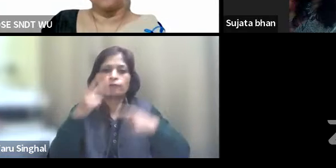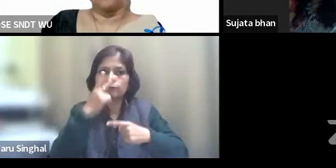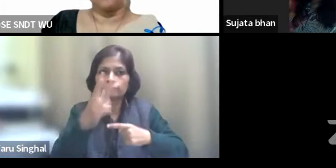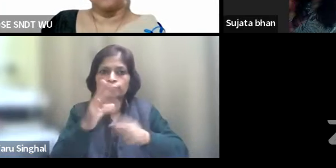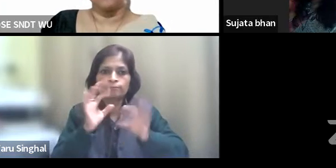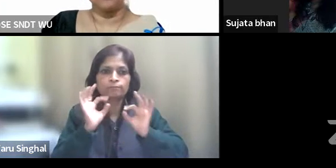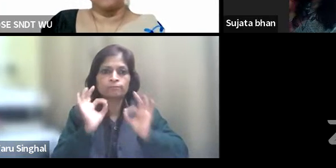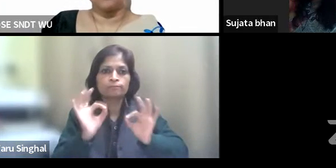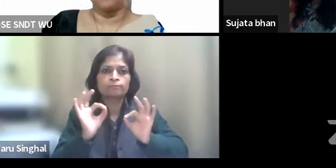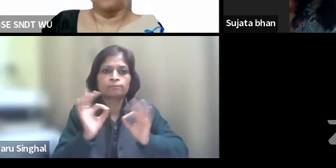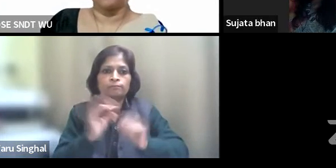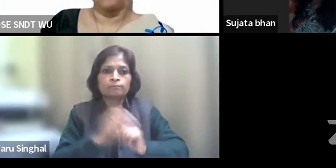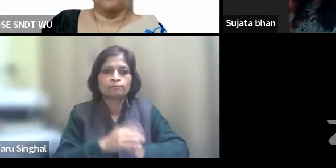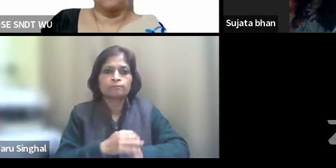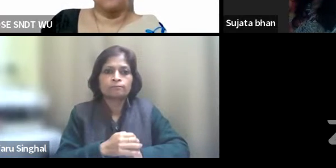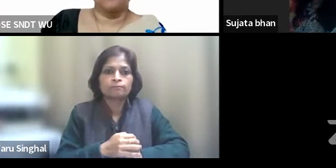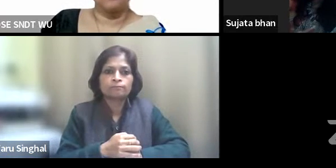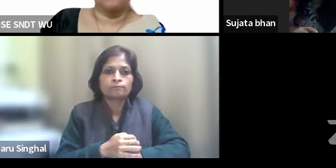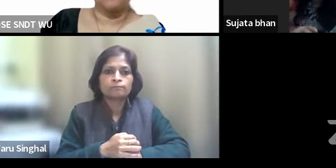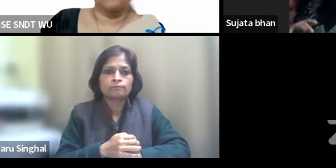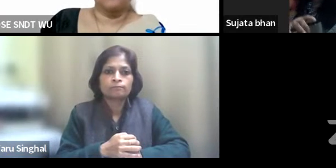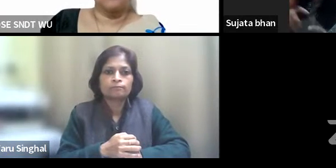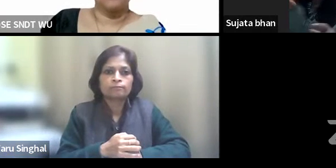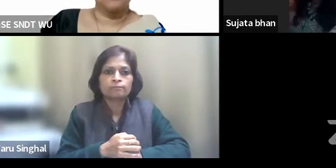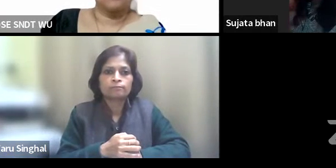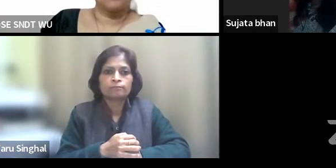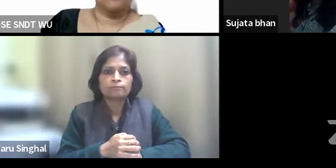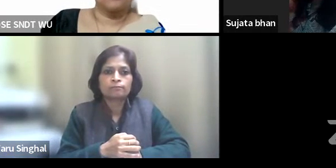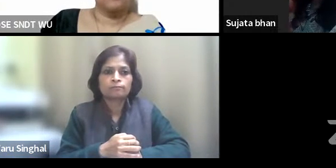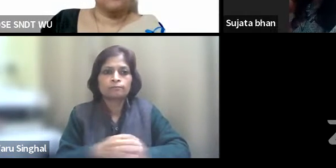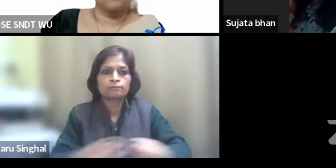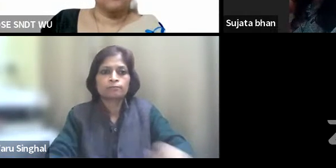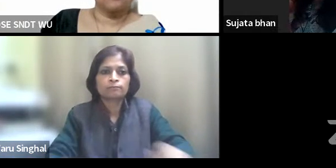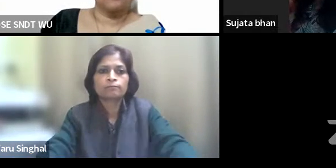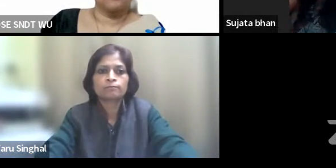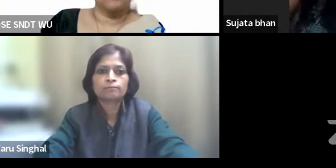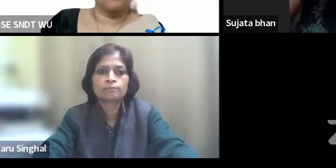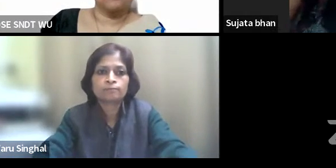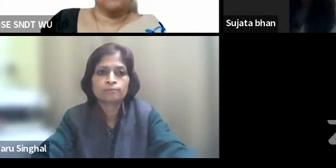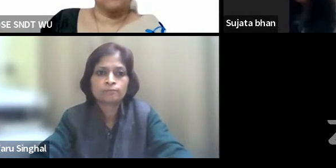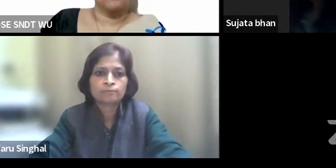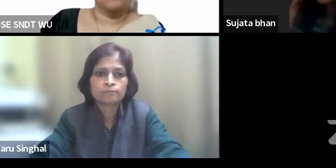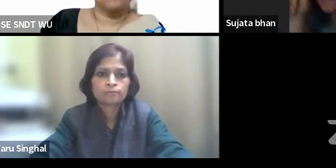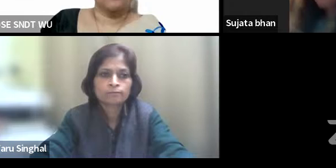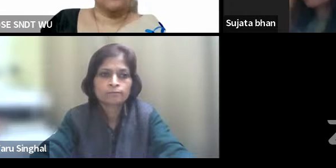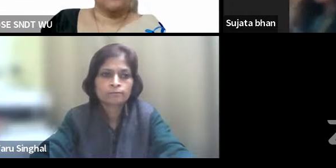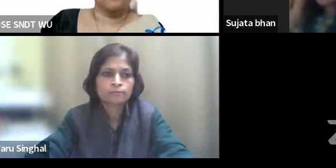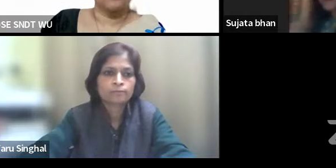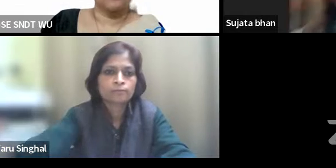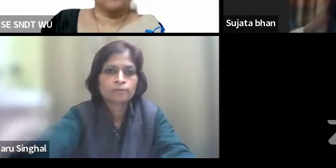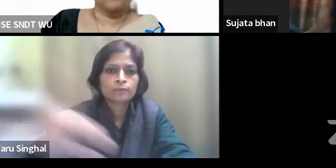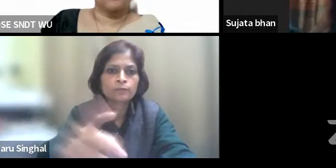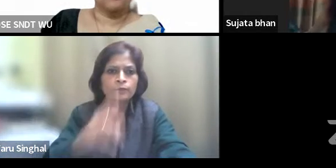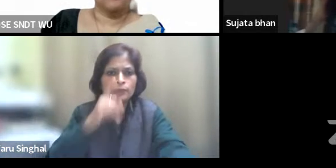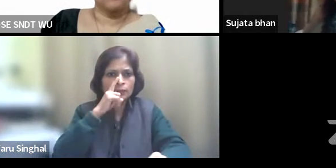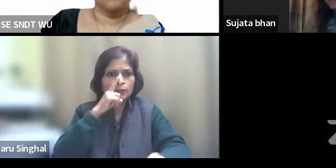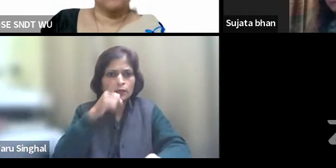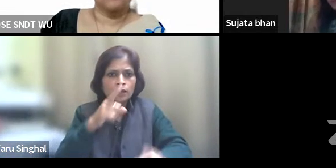lost... Sorry? Dr. Dorji, are you